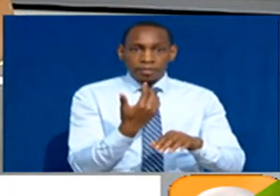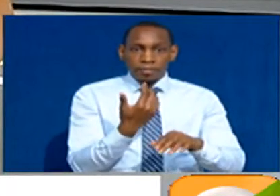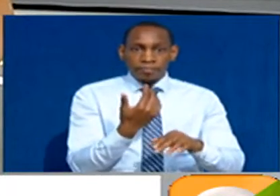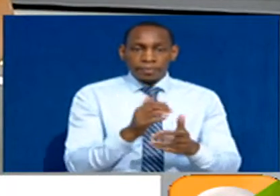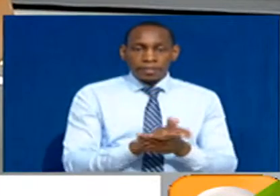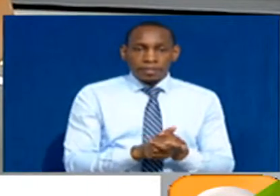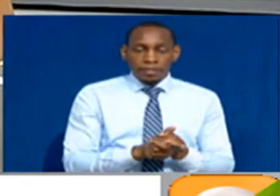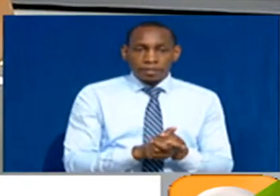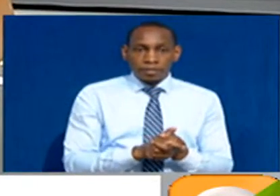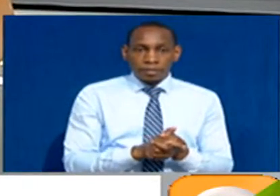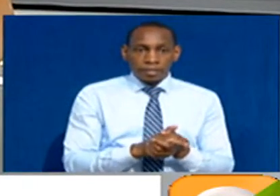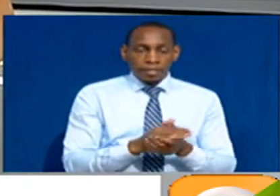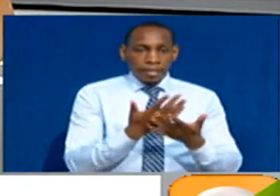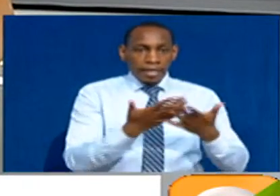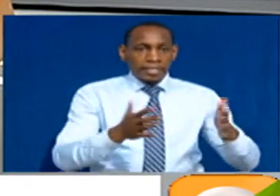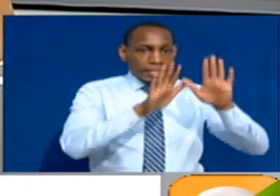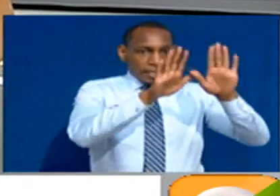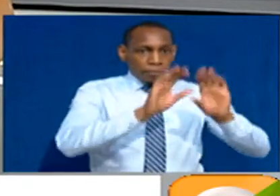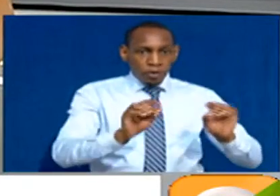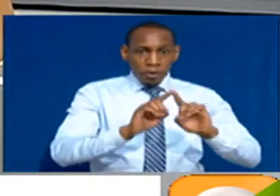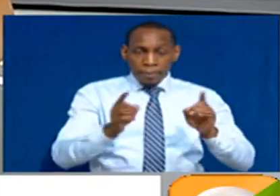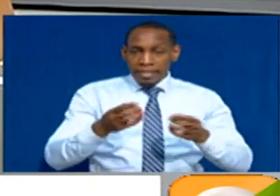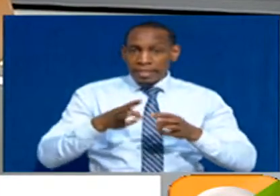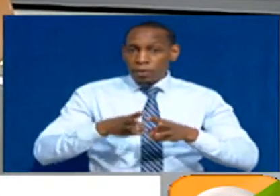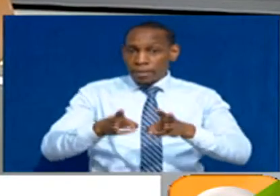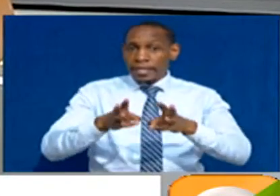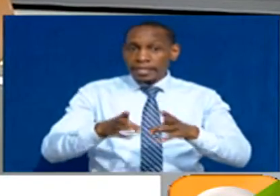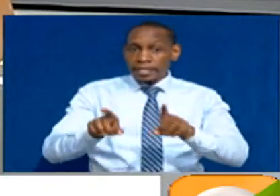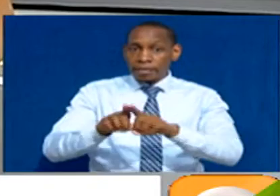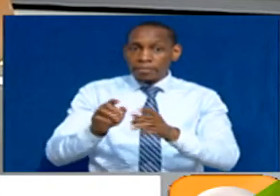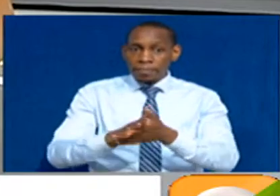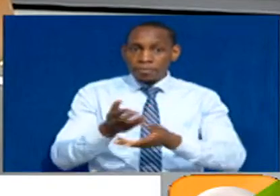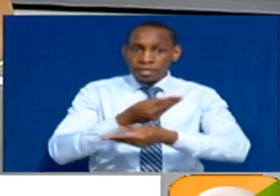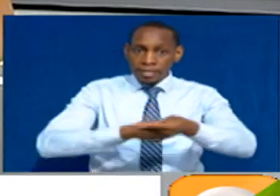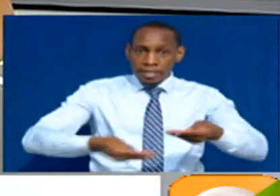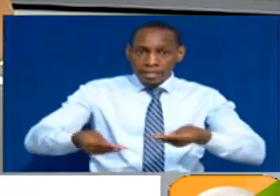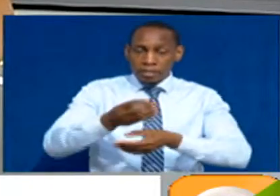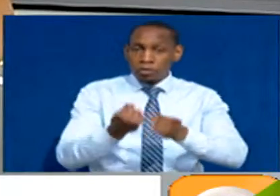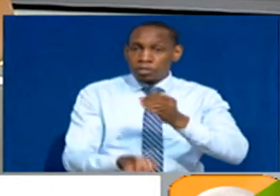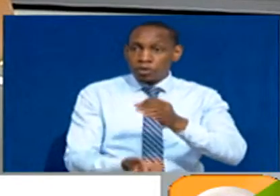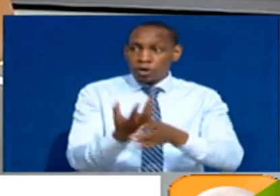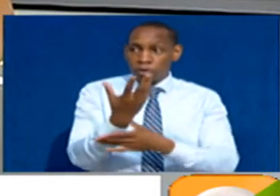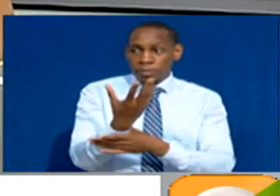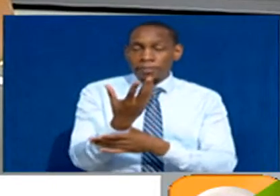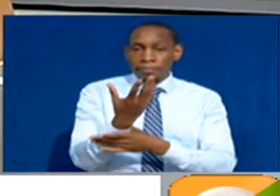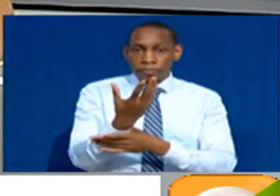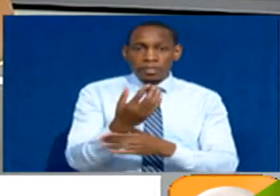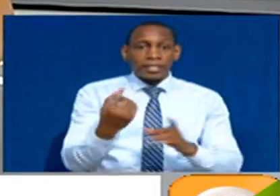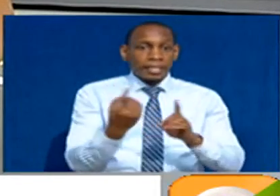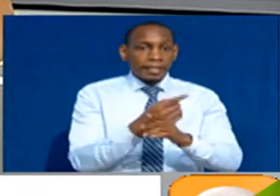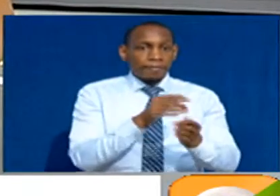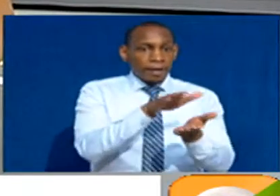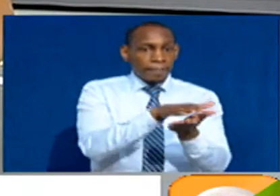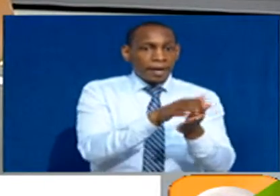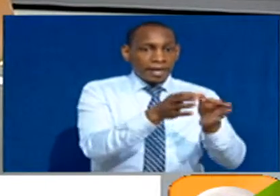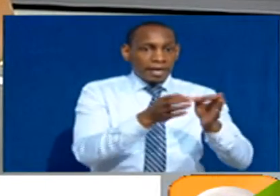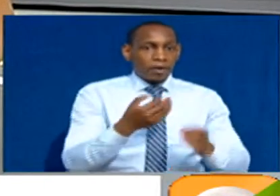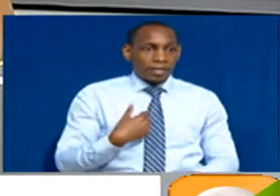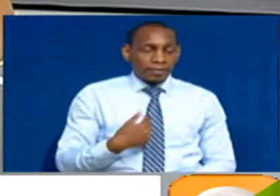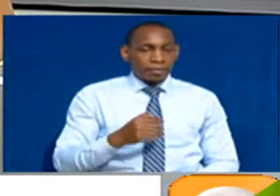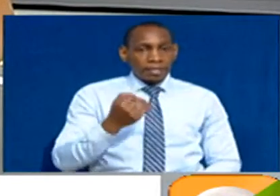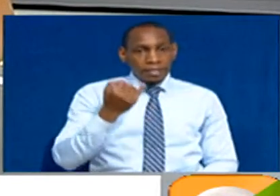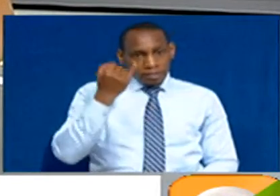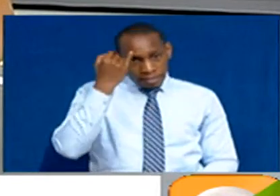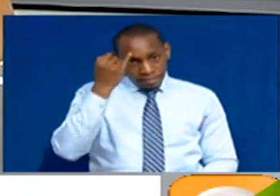it's not about just the assets, but the manner in which these transactions are set up. You know, it's one thing to have a bank account. I imagine many